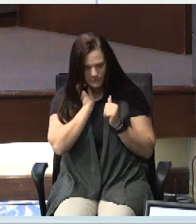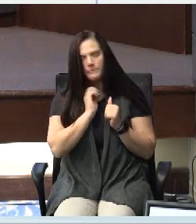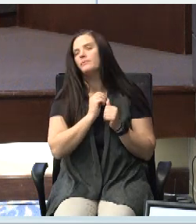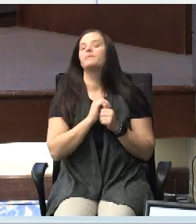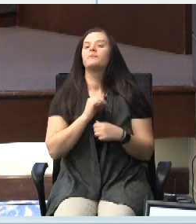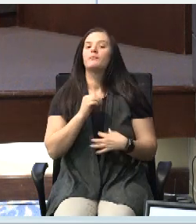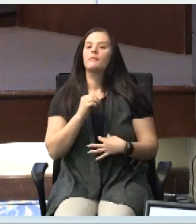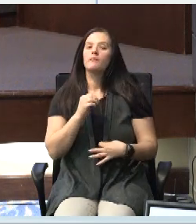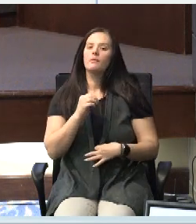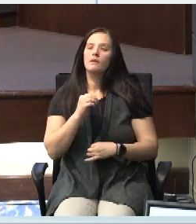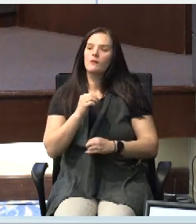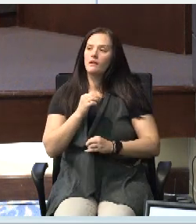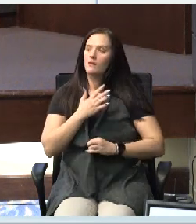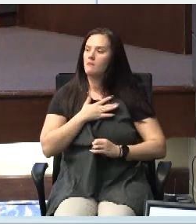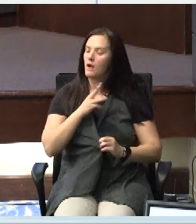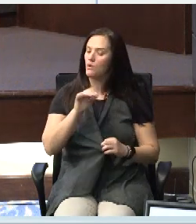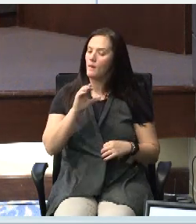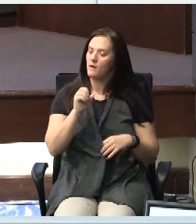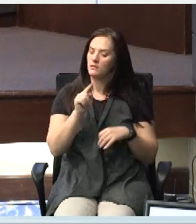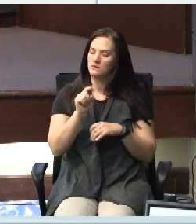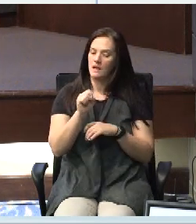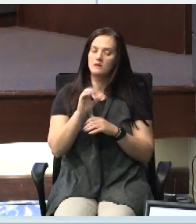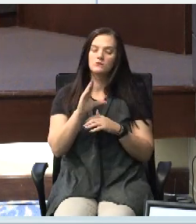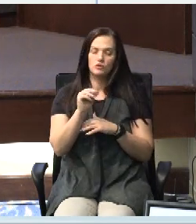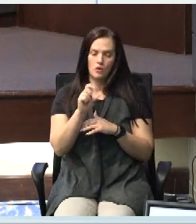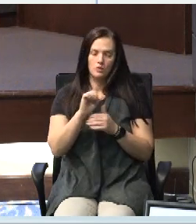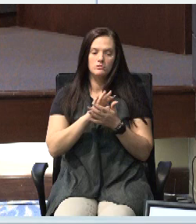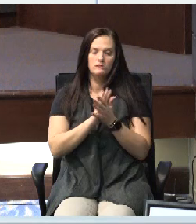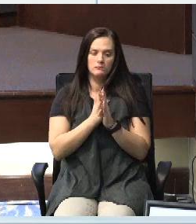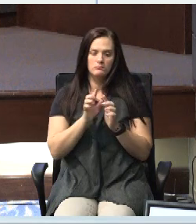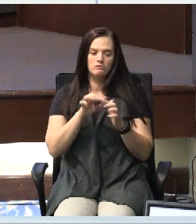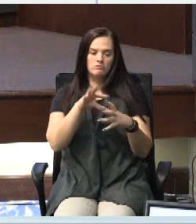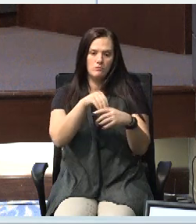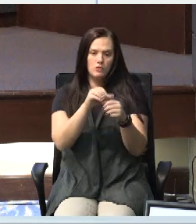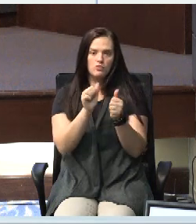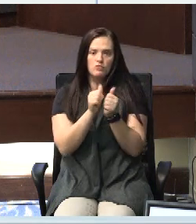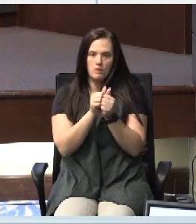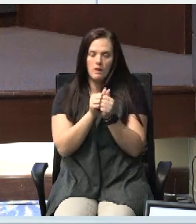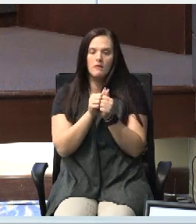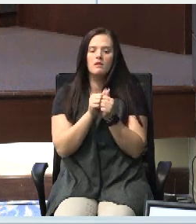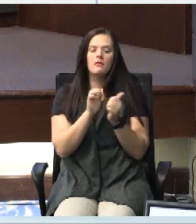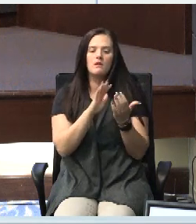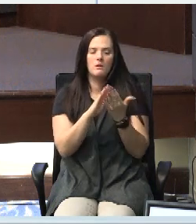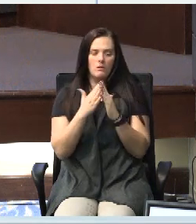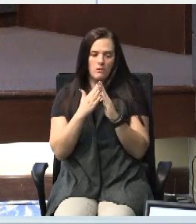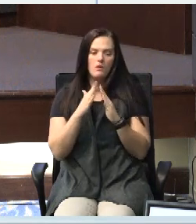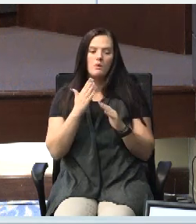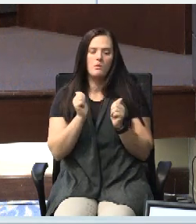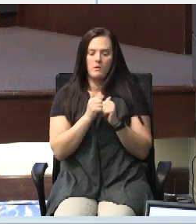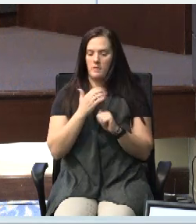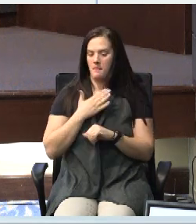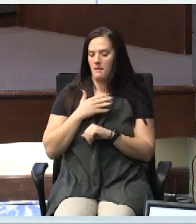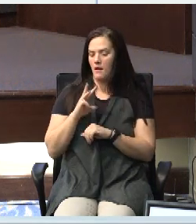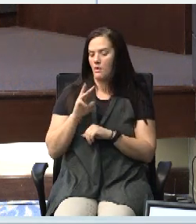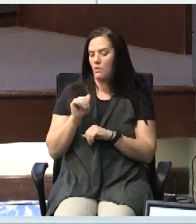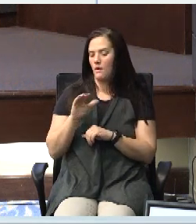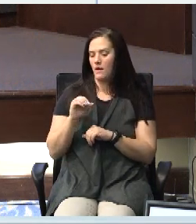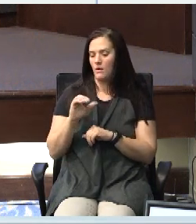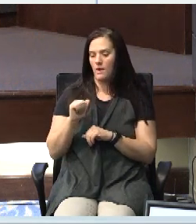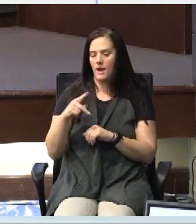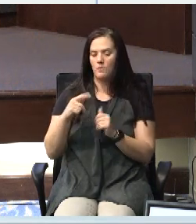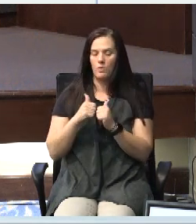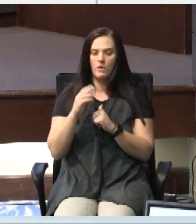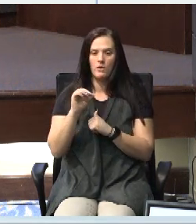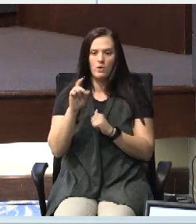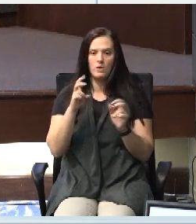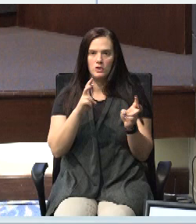And for my Waco stats, Code continues to engage with the community via the My Waco app on Code Issues.